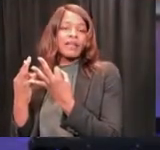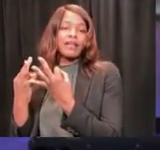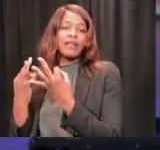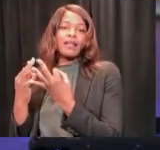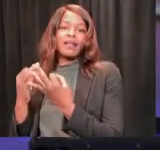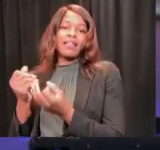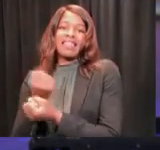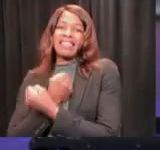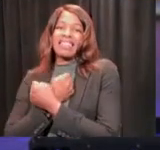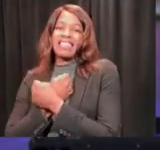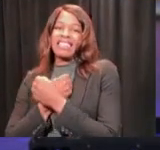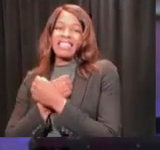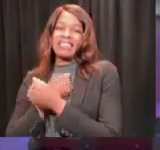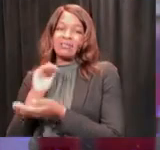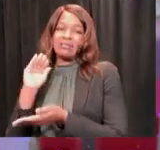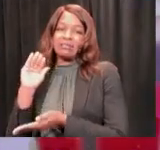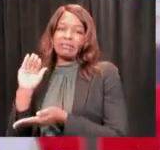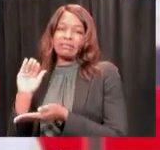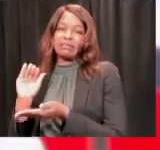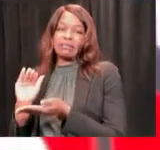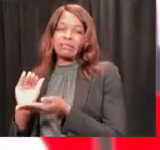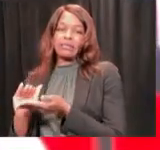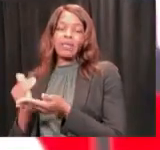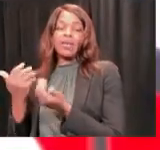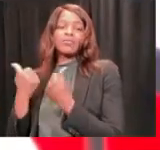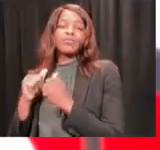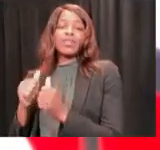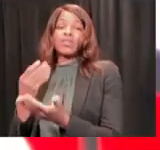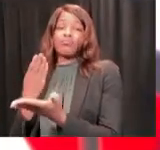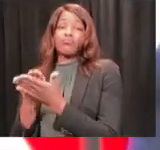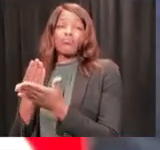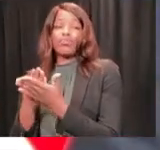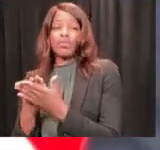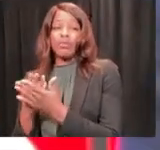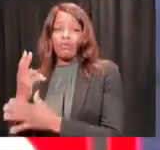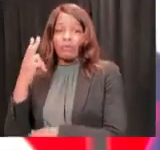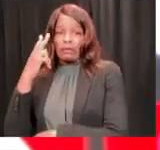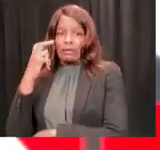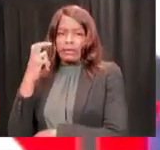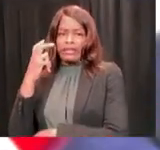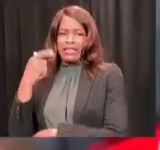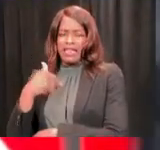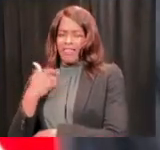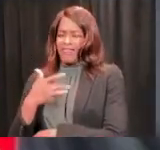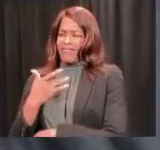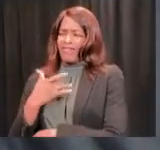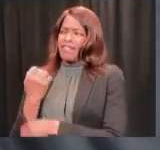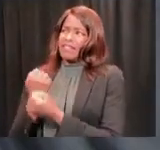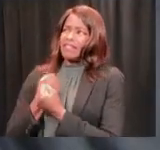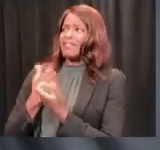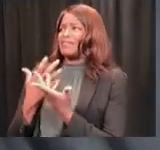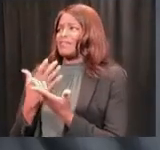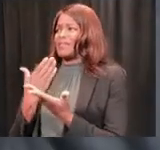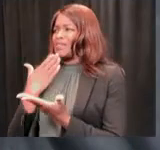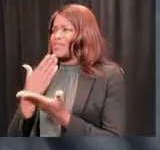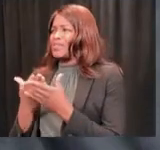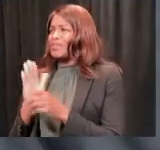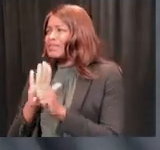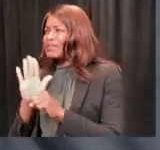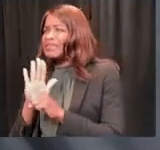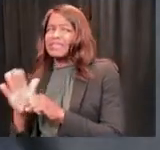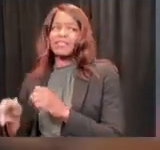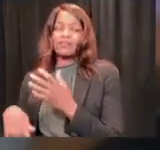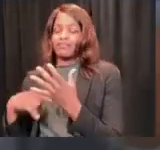and this issue of you having to prove your love, right? Are you questioning, am I love? Or questioning, are you good enough?